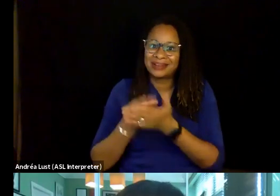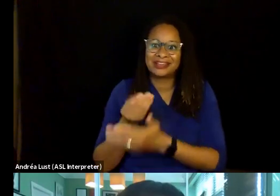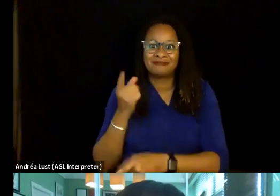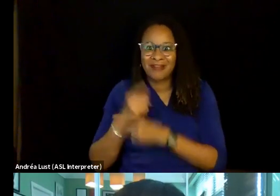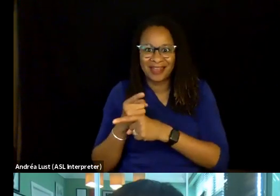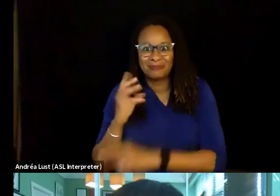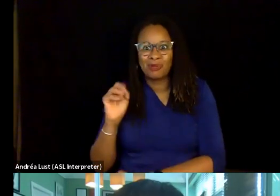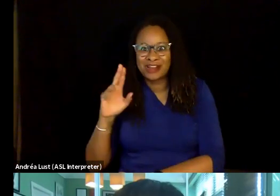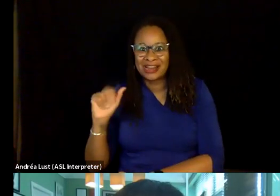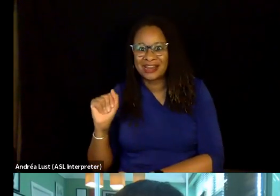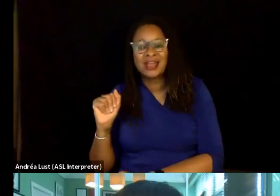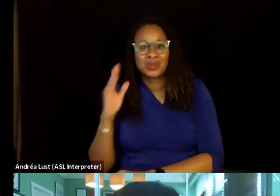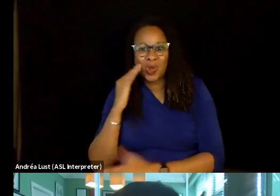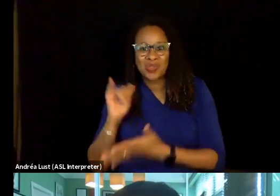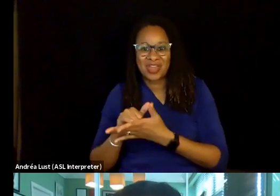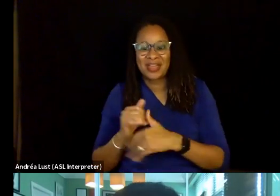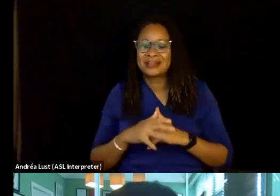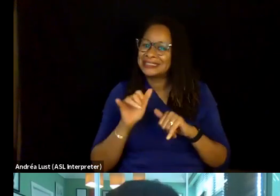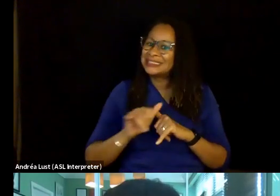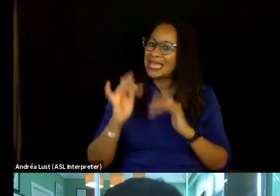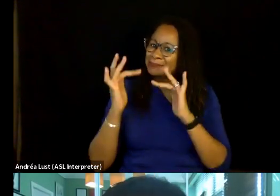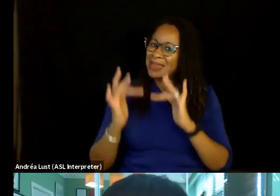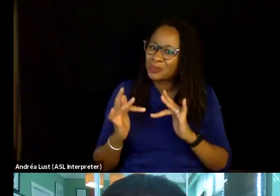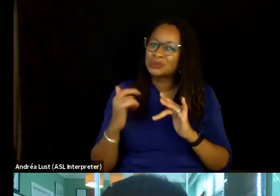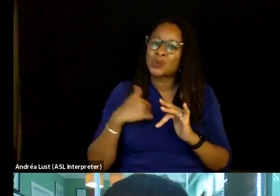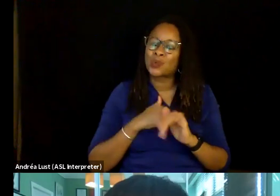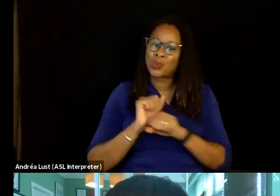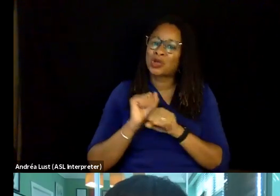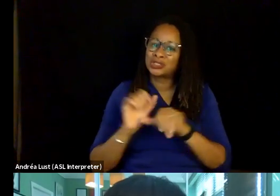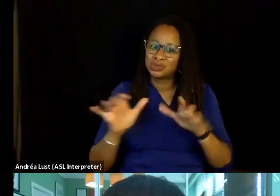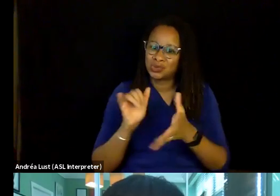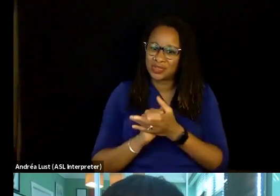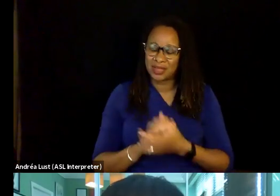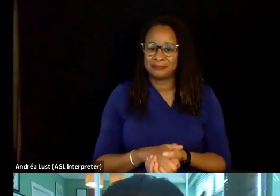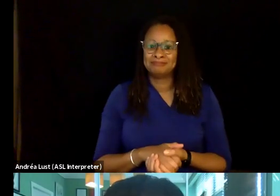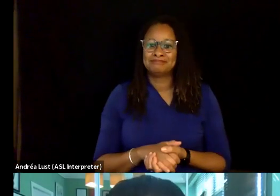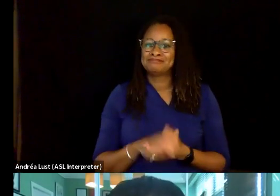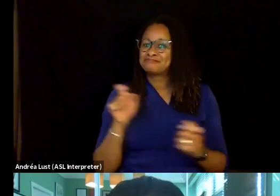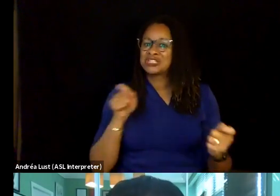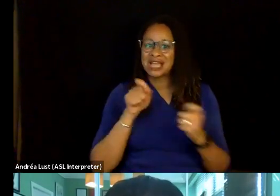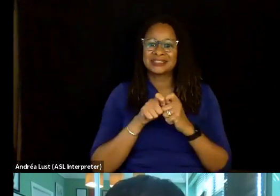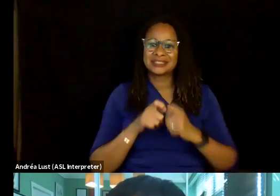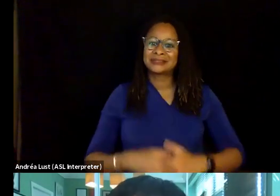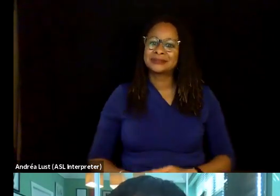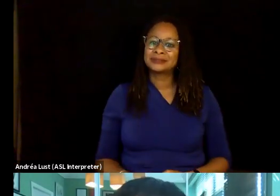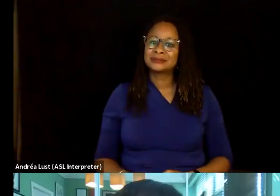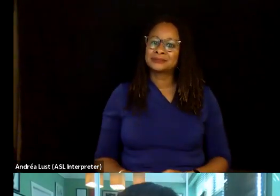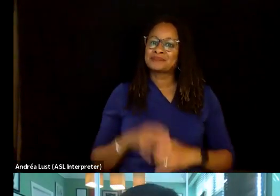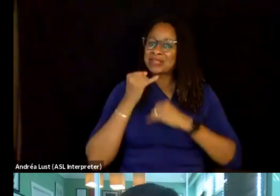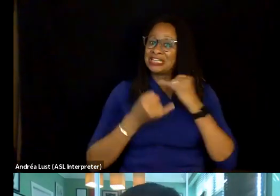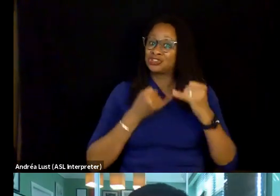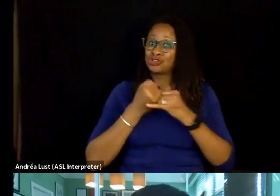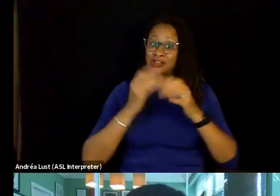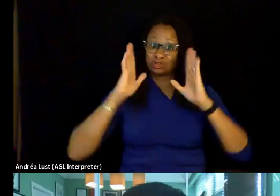And those same networks we're working to do that precisely. So the international